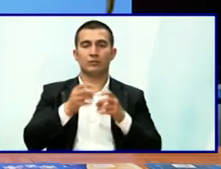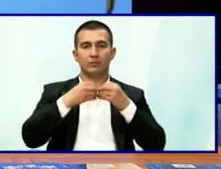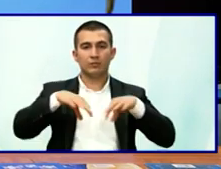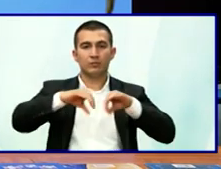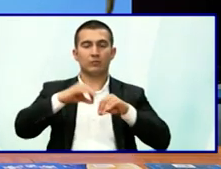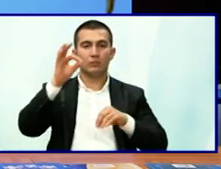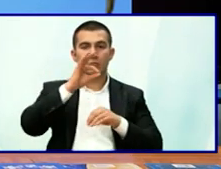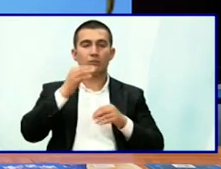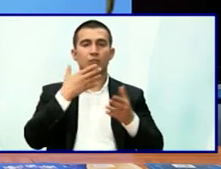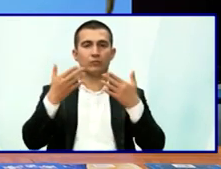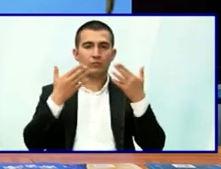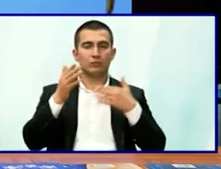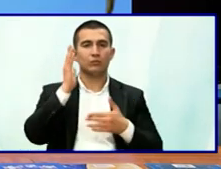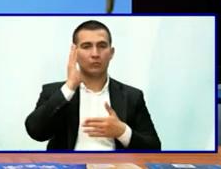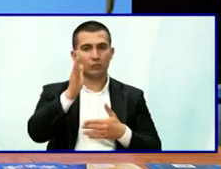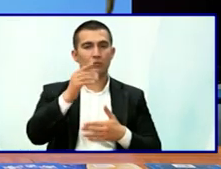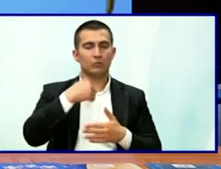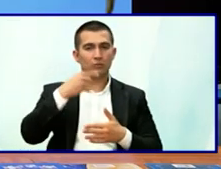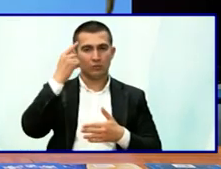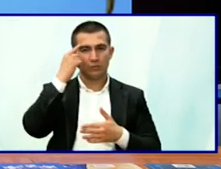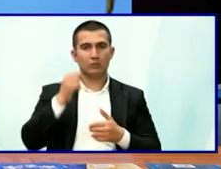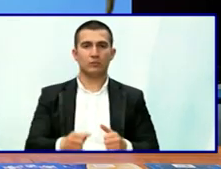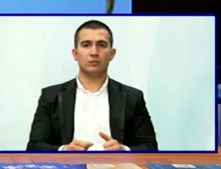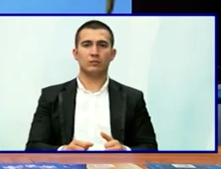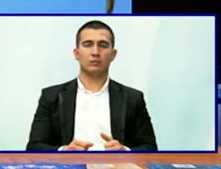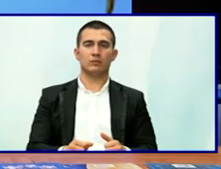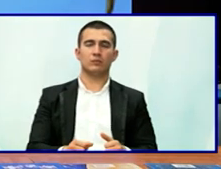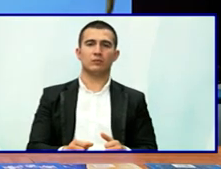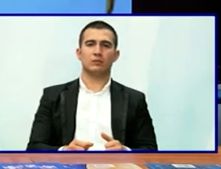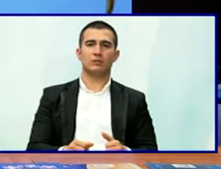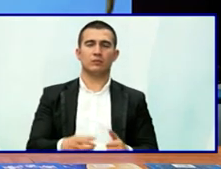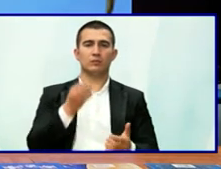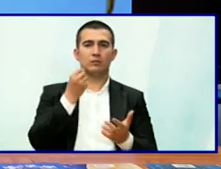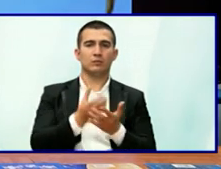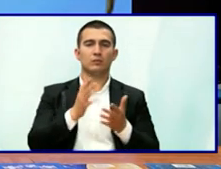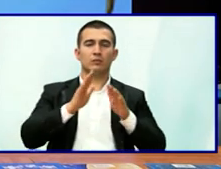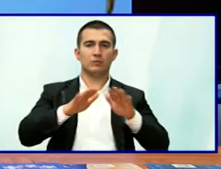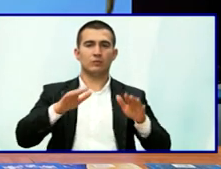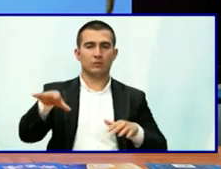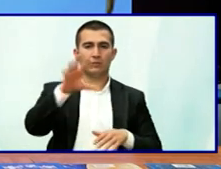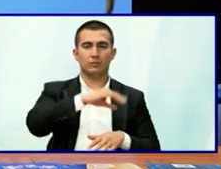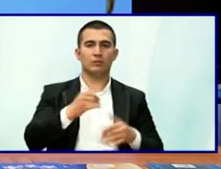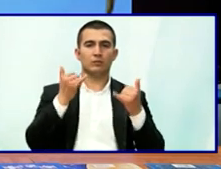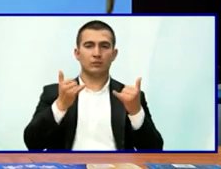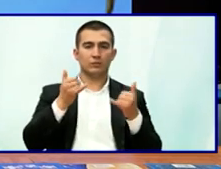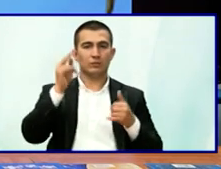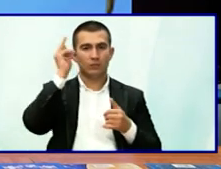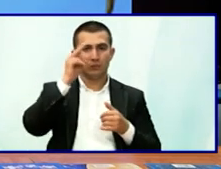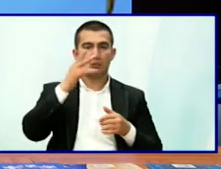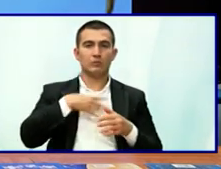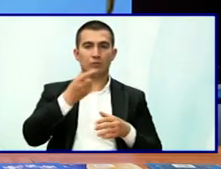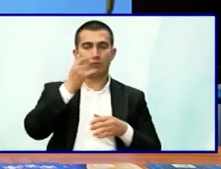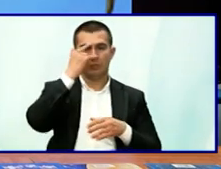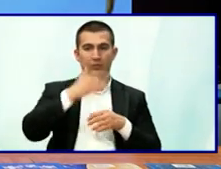davrasida aytib berasizlar degan umiddaman. Aziz o'quvchilar, bugungi mavzu